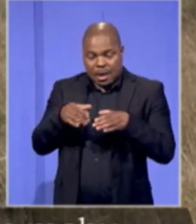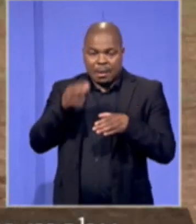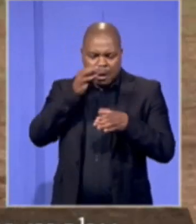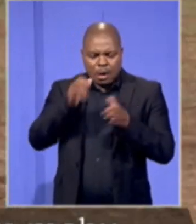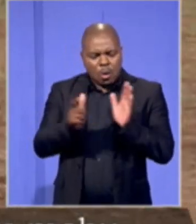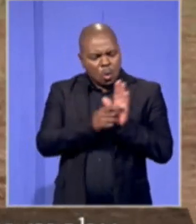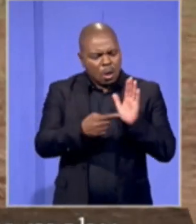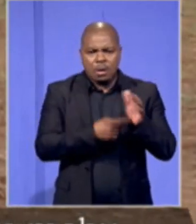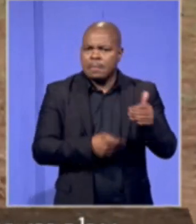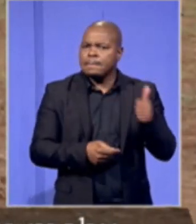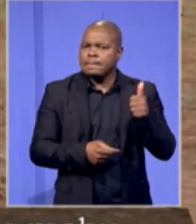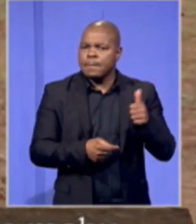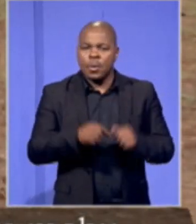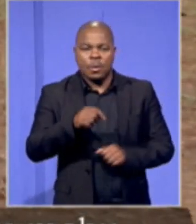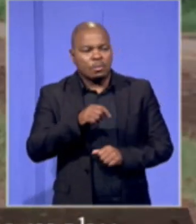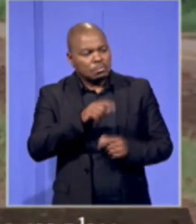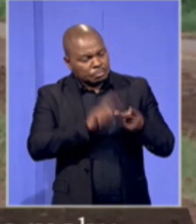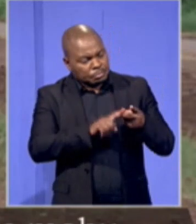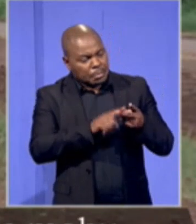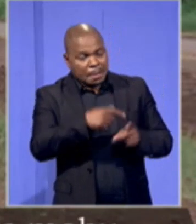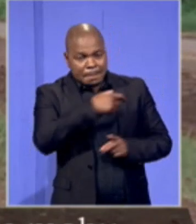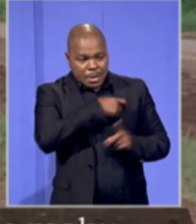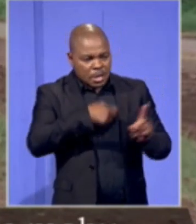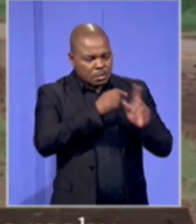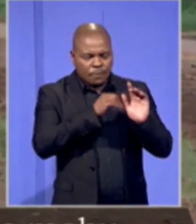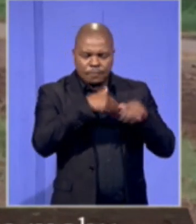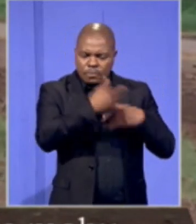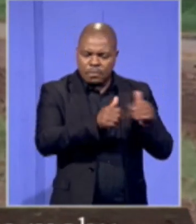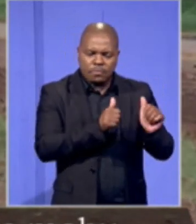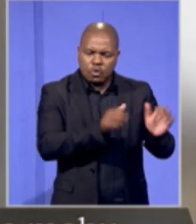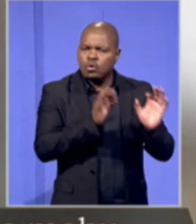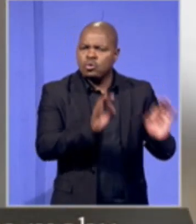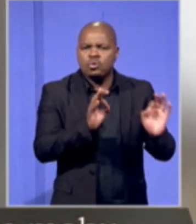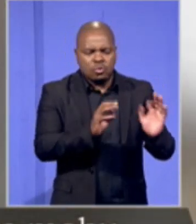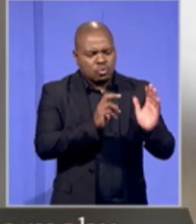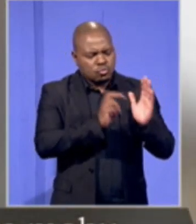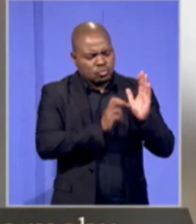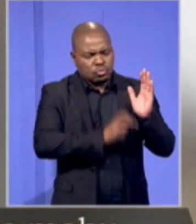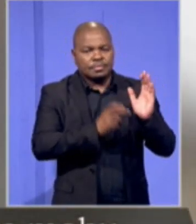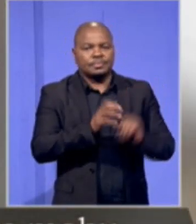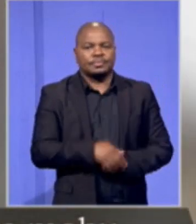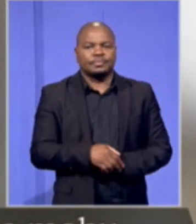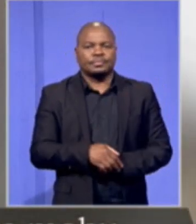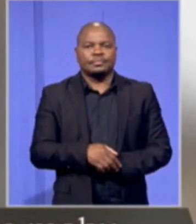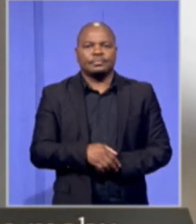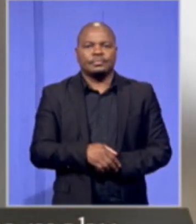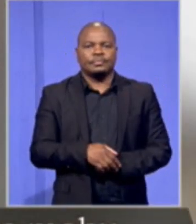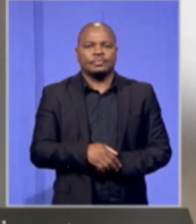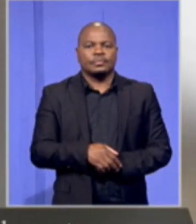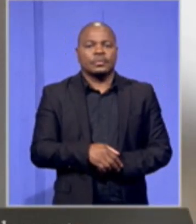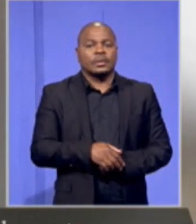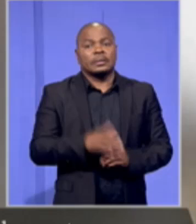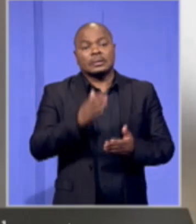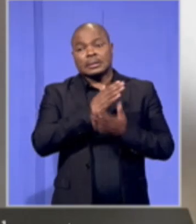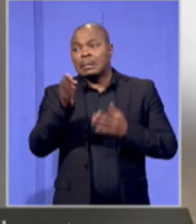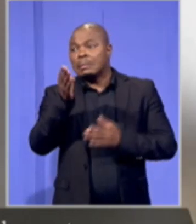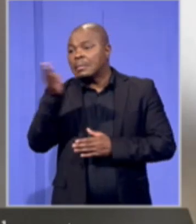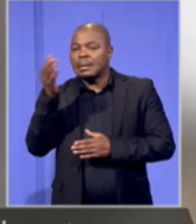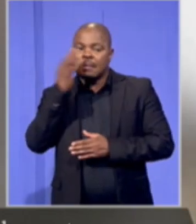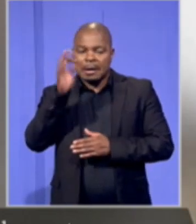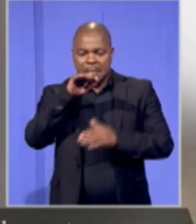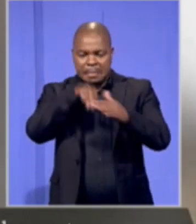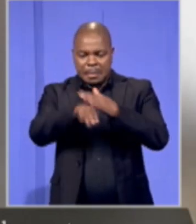hore mopresidente o latetse mohato o nepaetseng. Those who have taken a position that they are going to court and